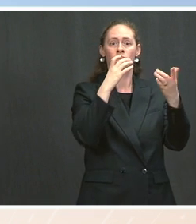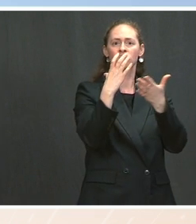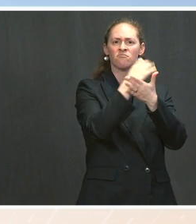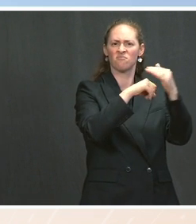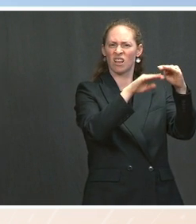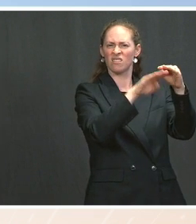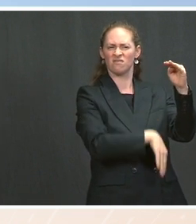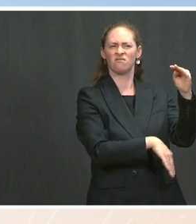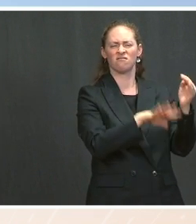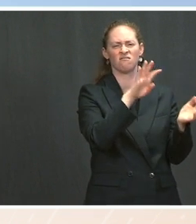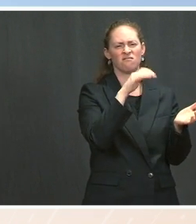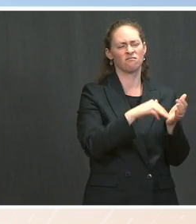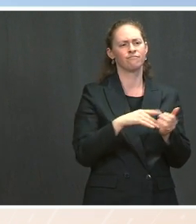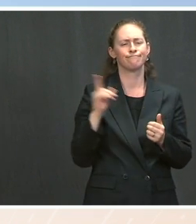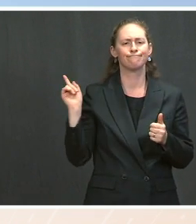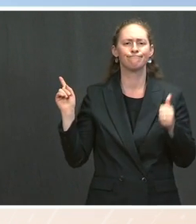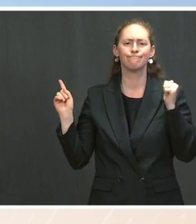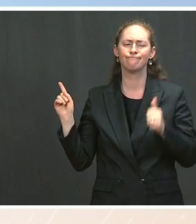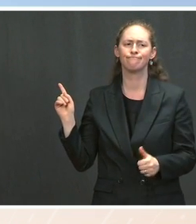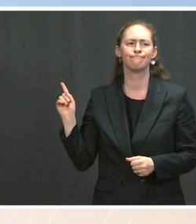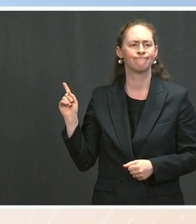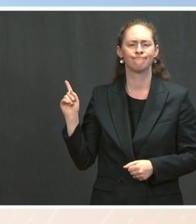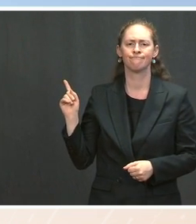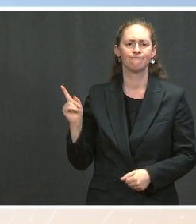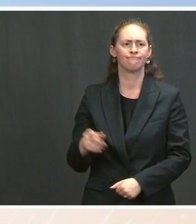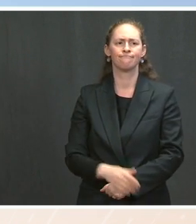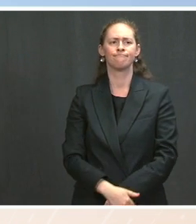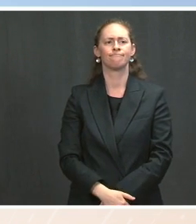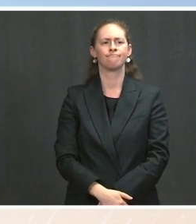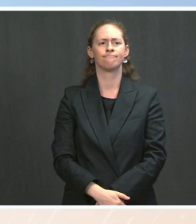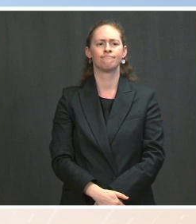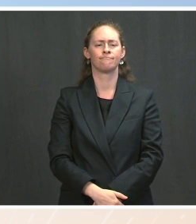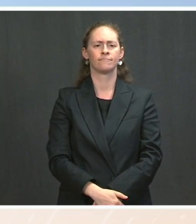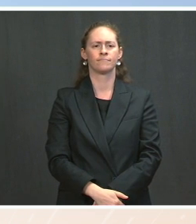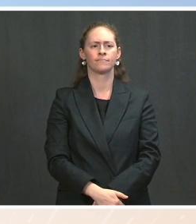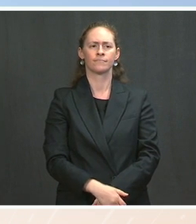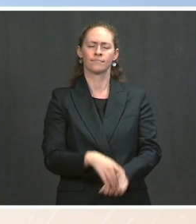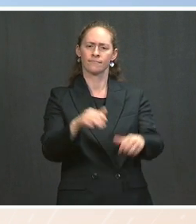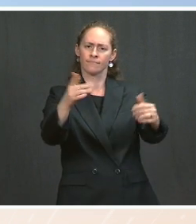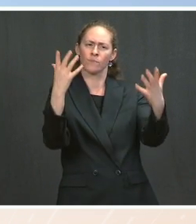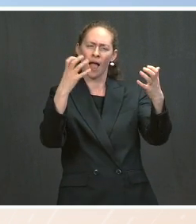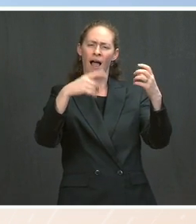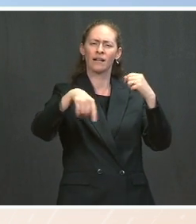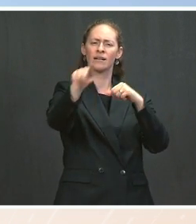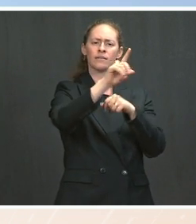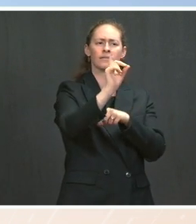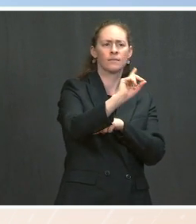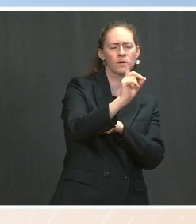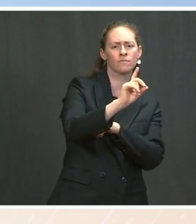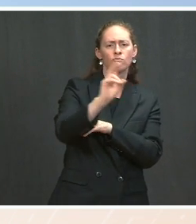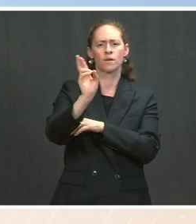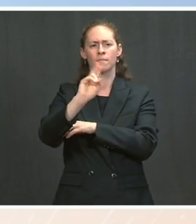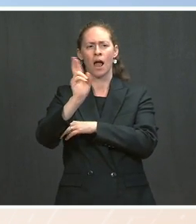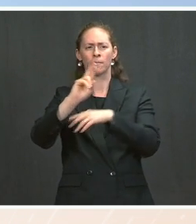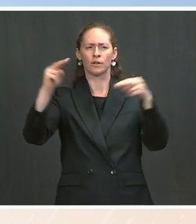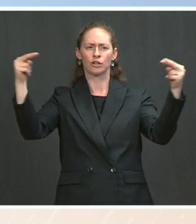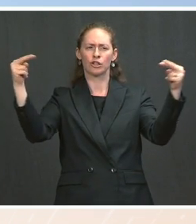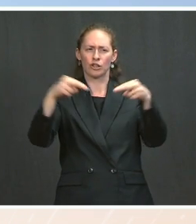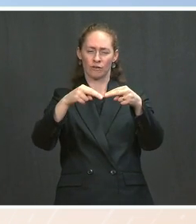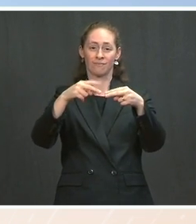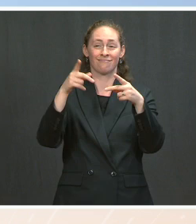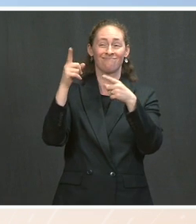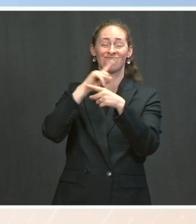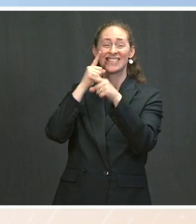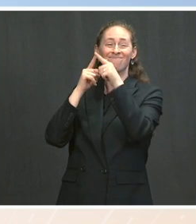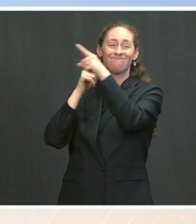Republican ranking members and leaders to take a fresh look at the fact that many corporations can afford to pay a little bit